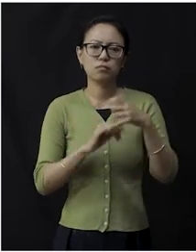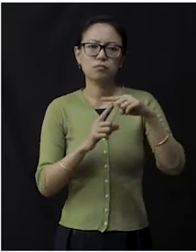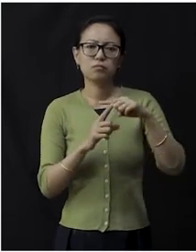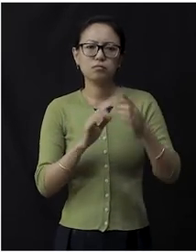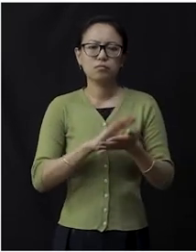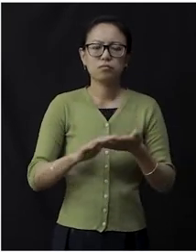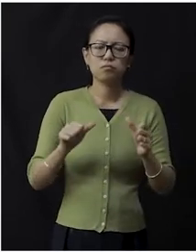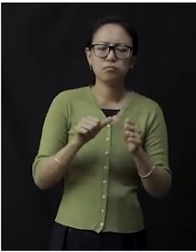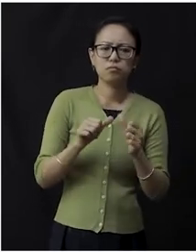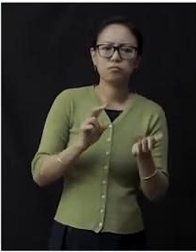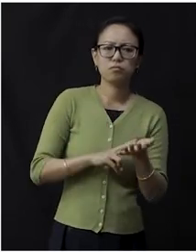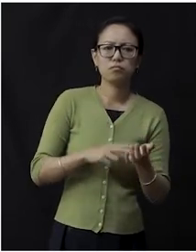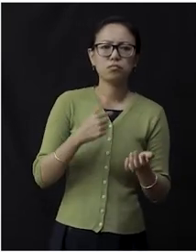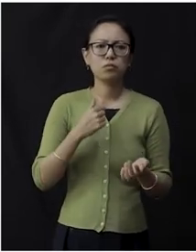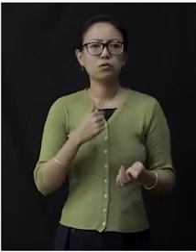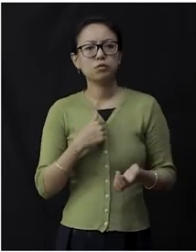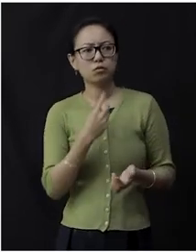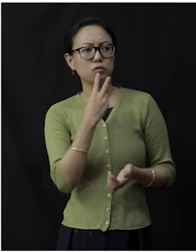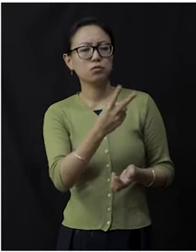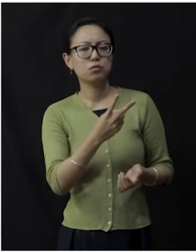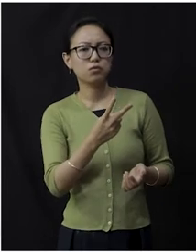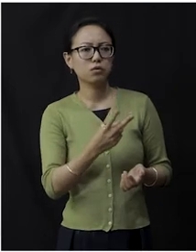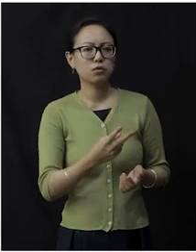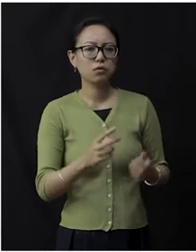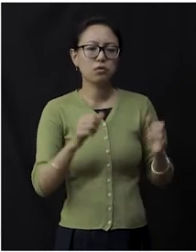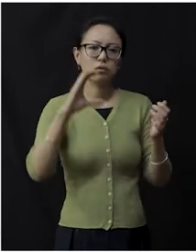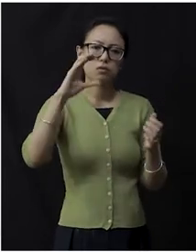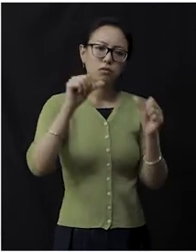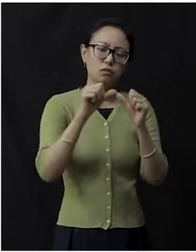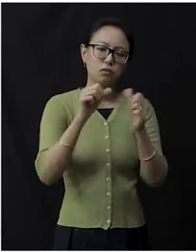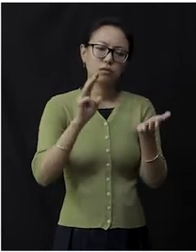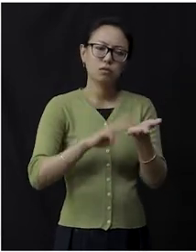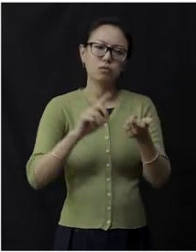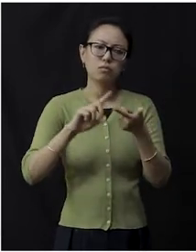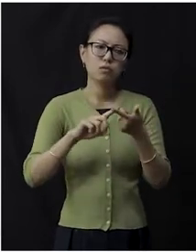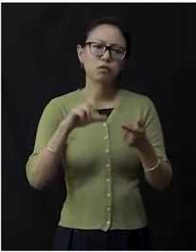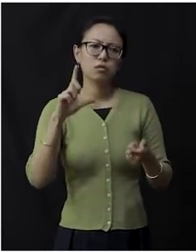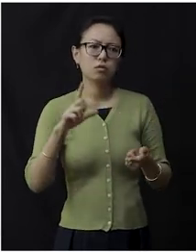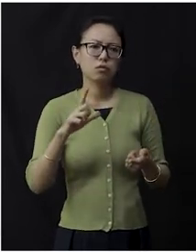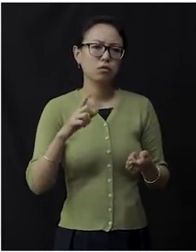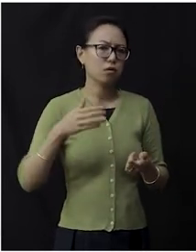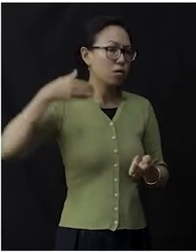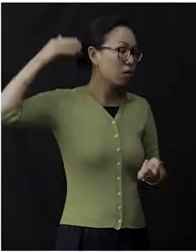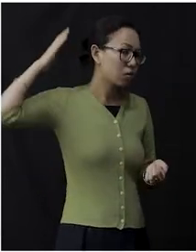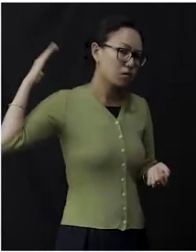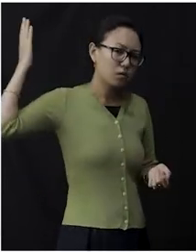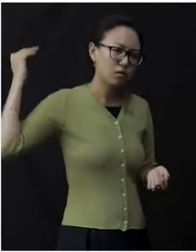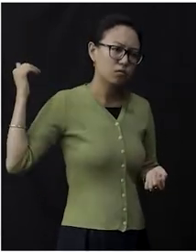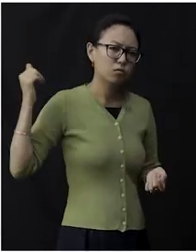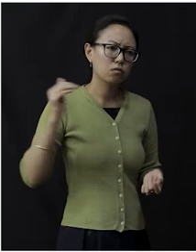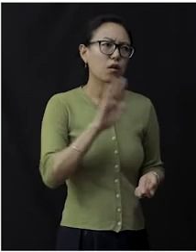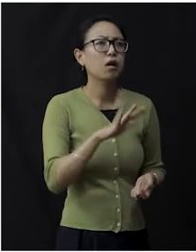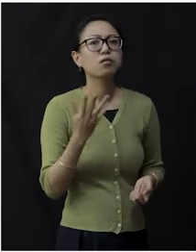the camel. And that got me really thinking that how does a camel have a hump? Because